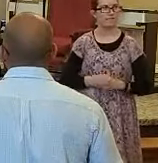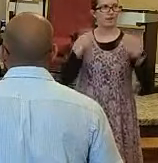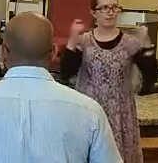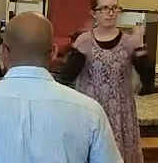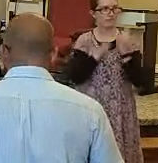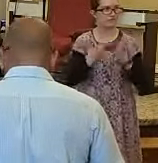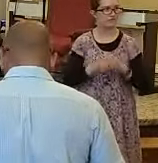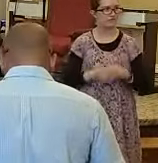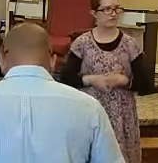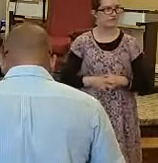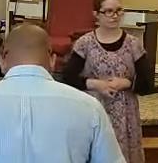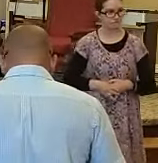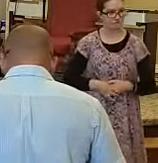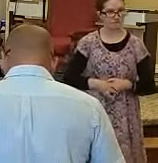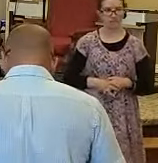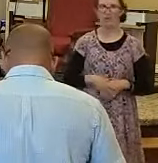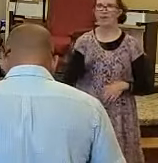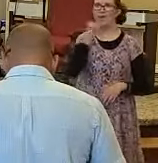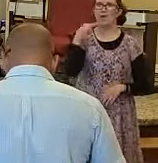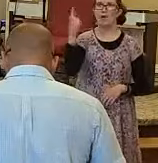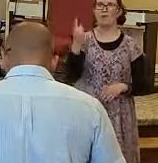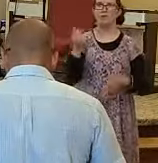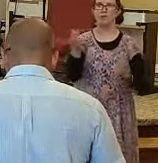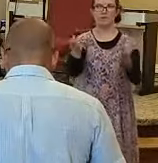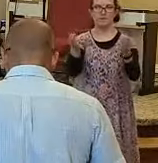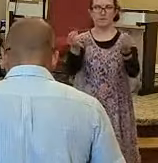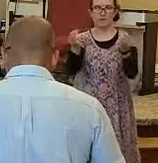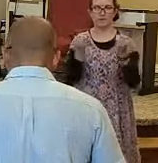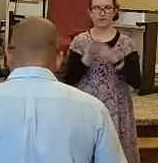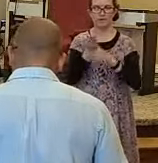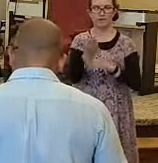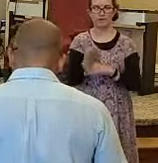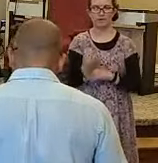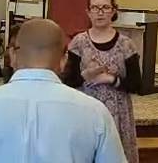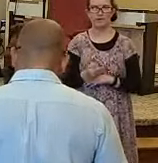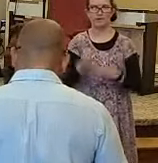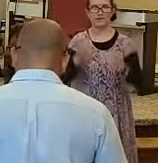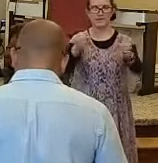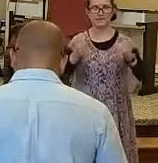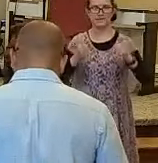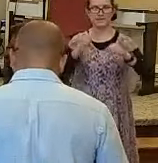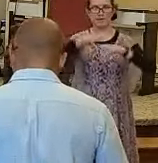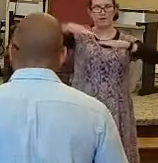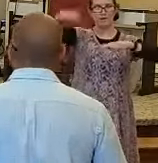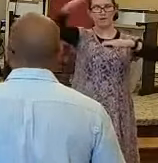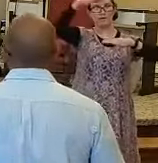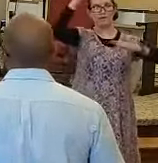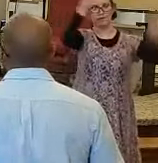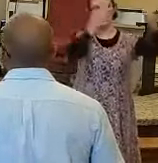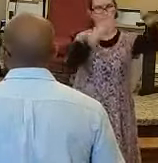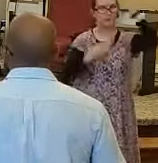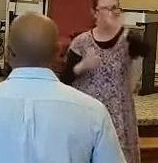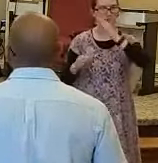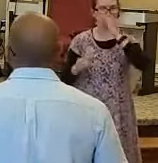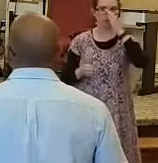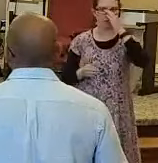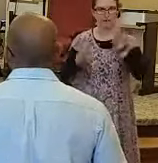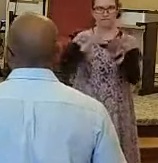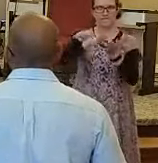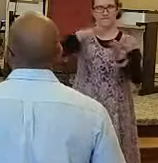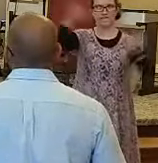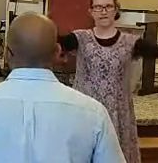Jesus. Hallelujah. Amen. Not only is he going to bring you through, amen, but he's going to take you up above your situation. You're going to